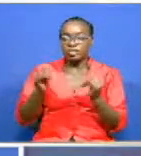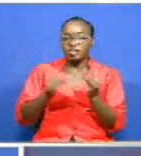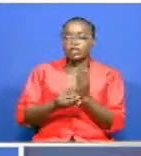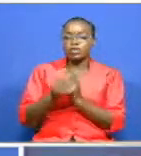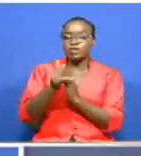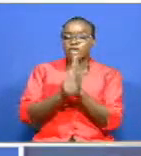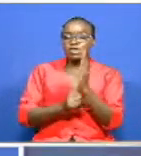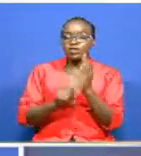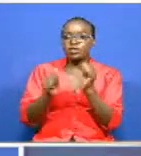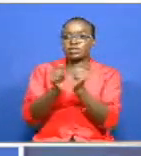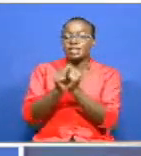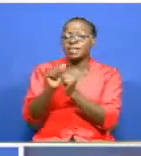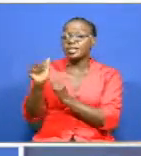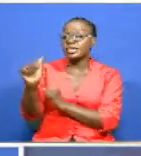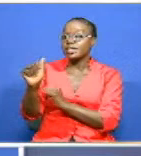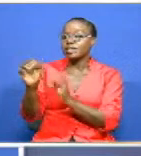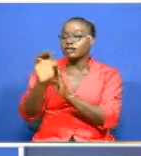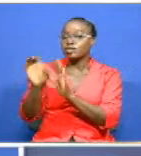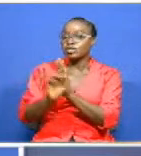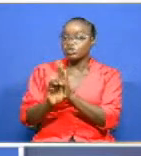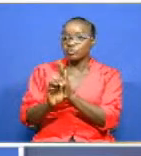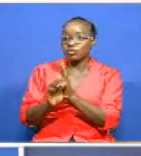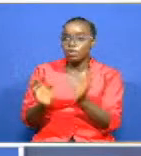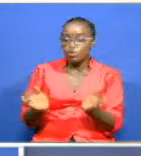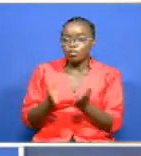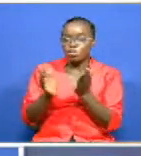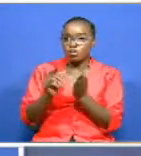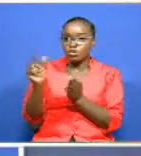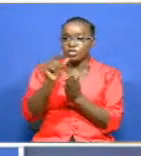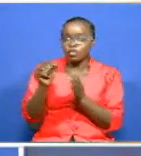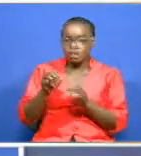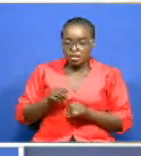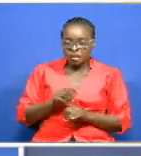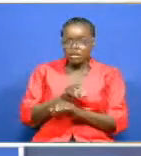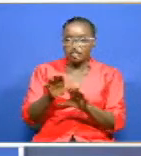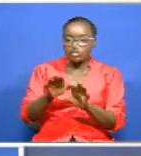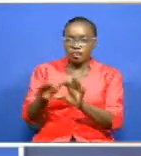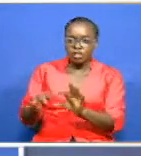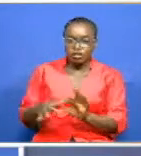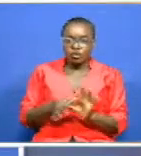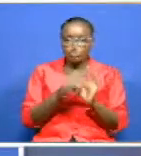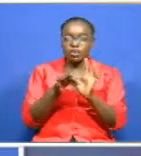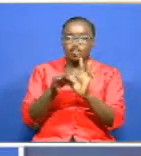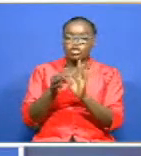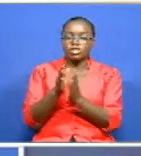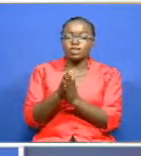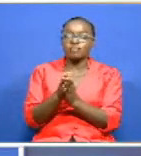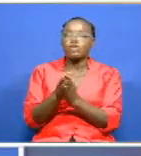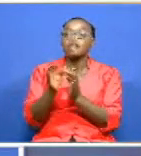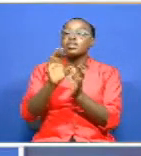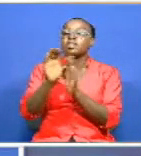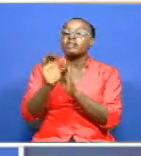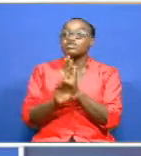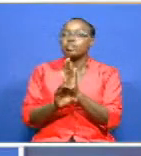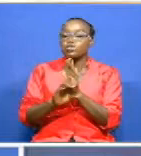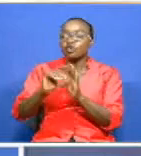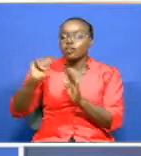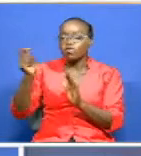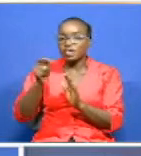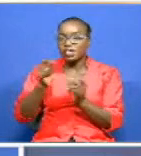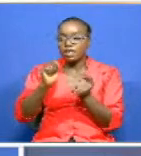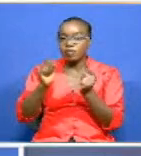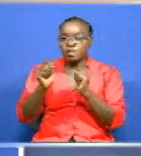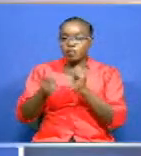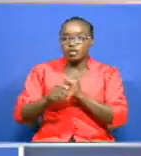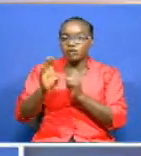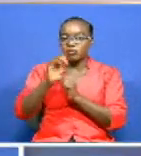10A in the Constitution to promote regional integration and cohesion. If the Constitution of Kenya Amendment Bill